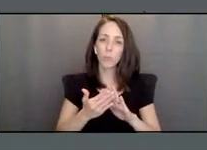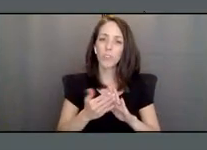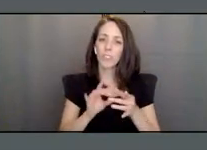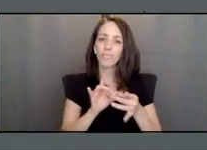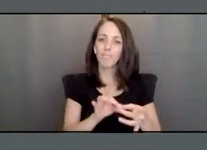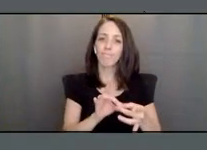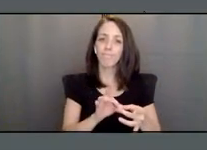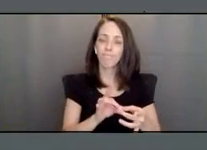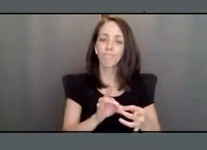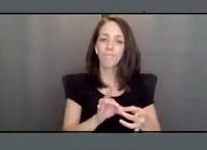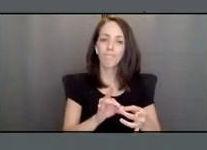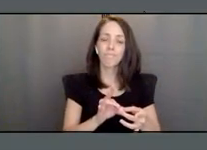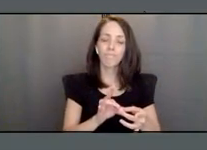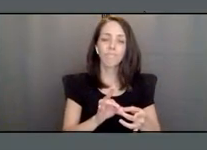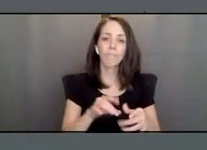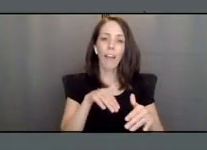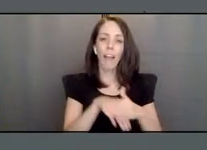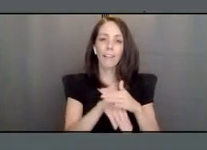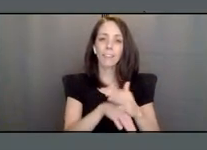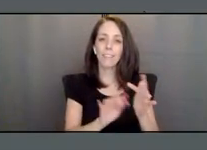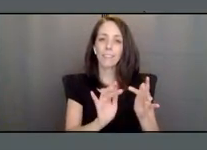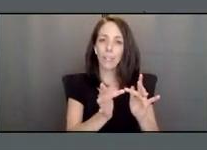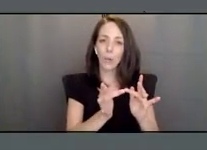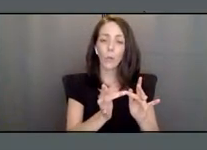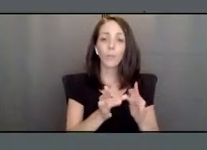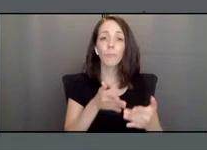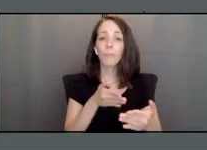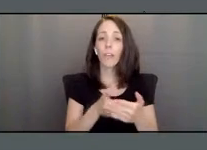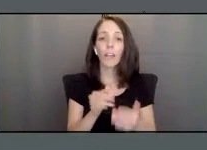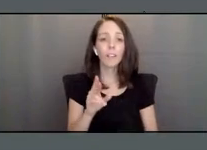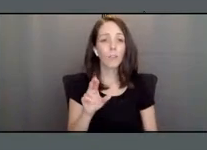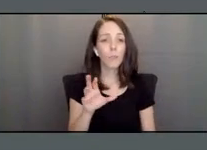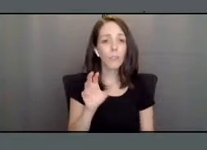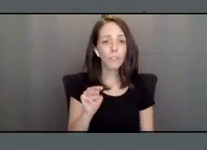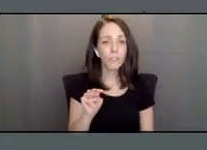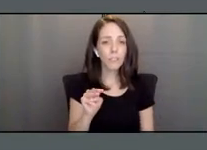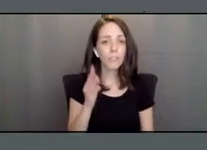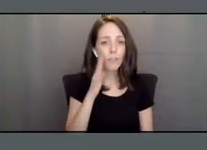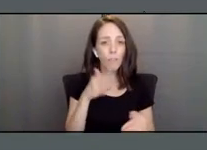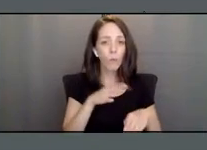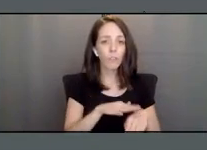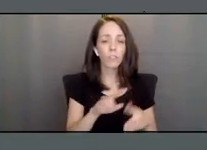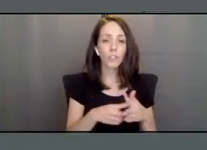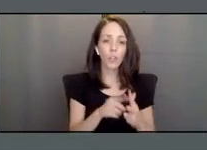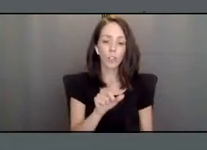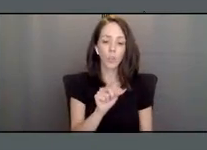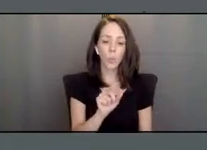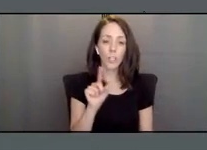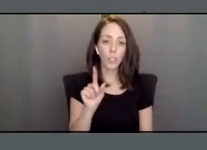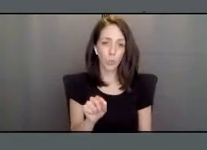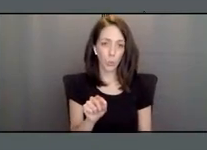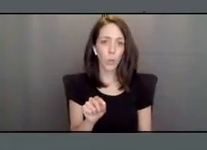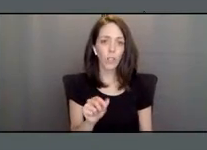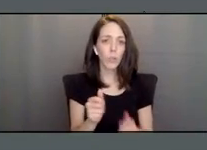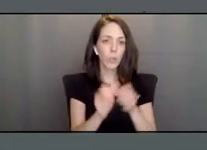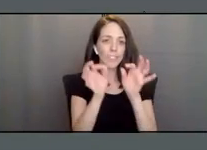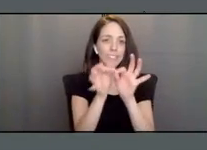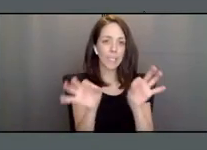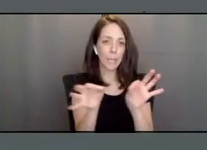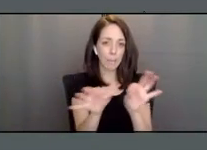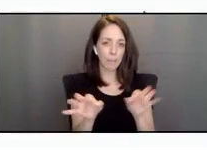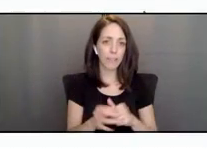care access network. Our anti-racism focus began in 2020 with our anti-racism statement. Next slide,